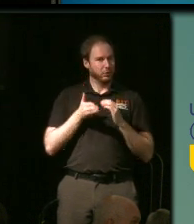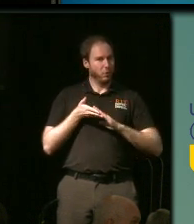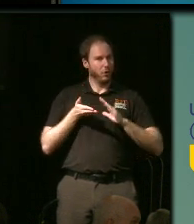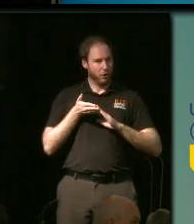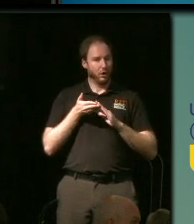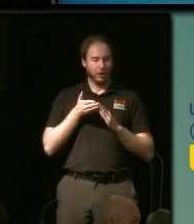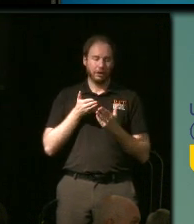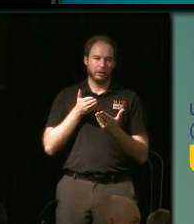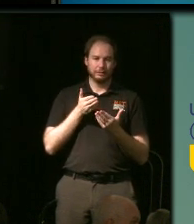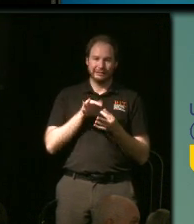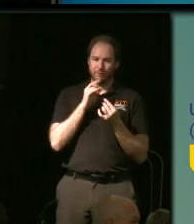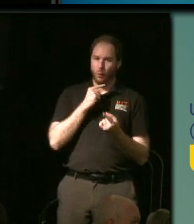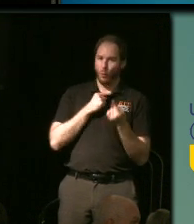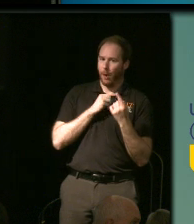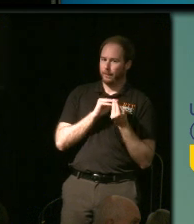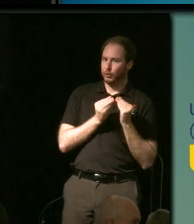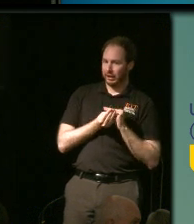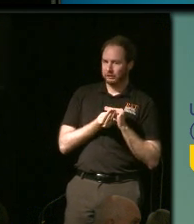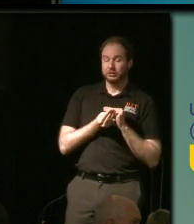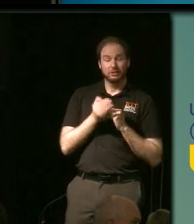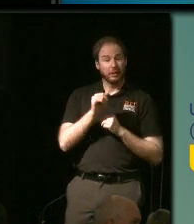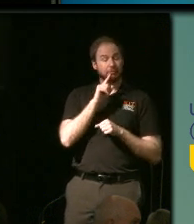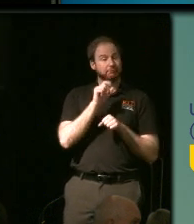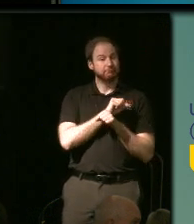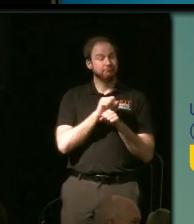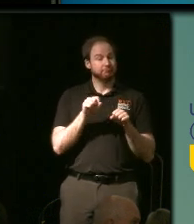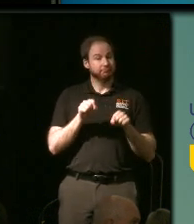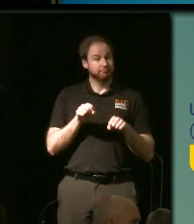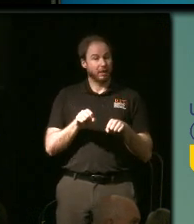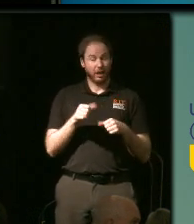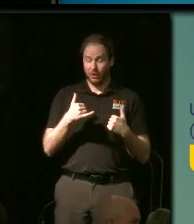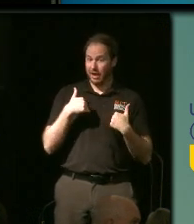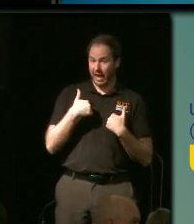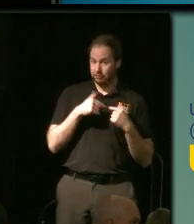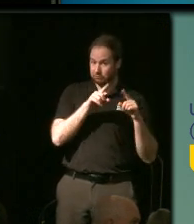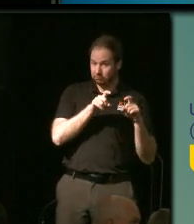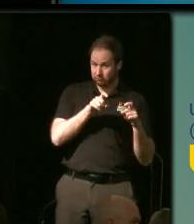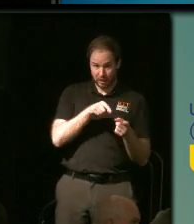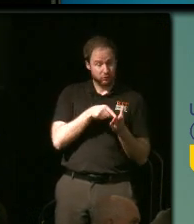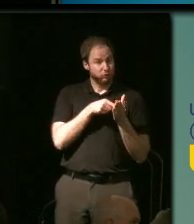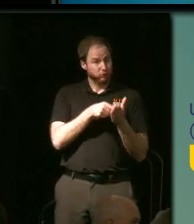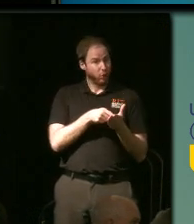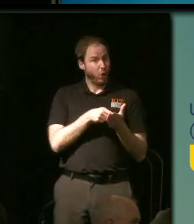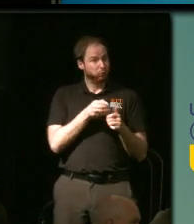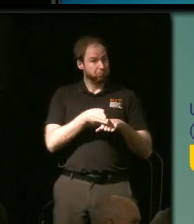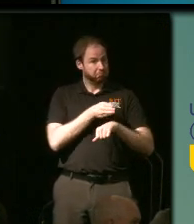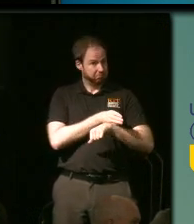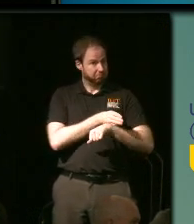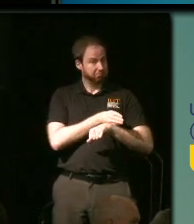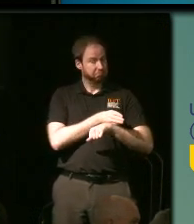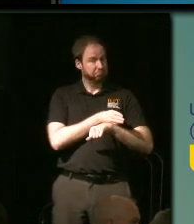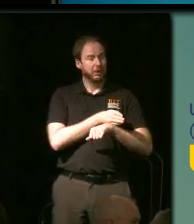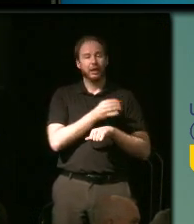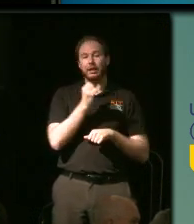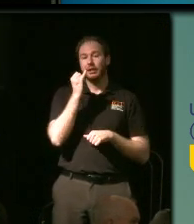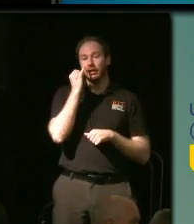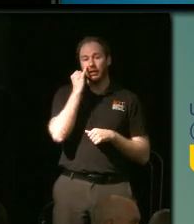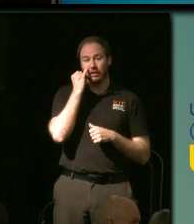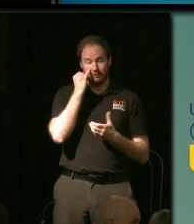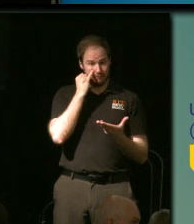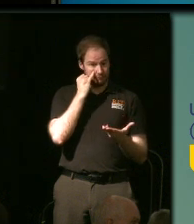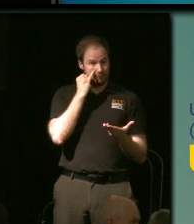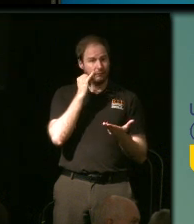in RP. This is a very real thing. It's being done in animals. It's showing good promise in animals. And if you have, this